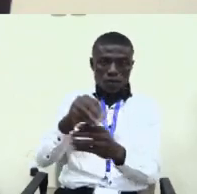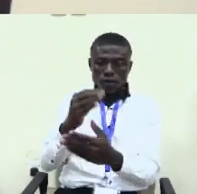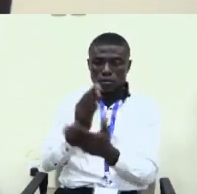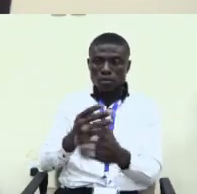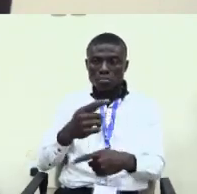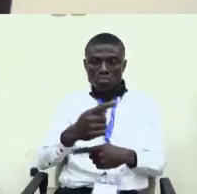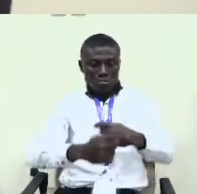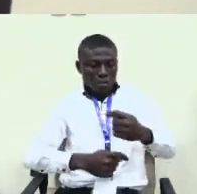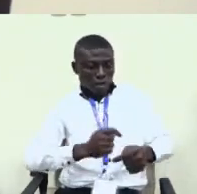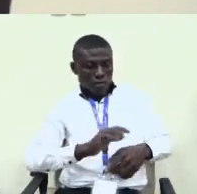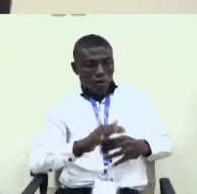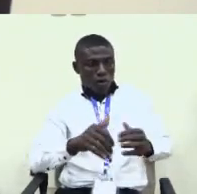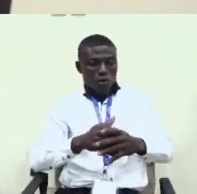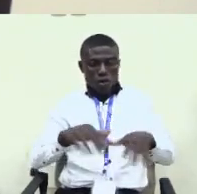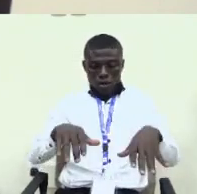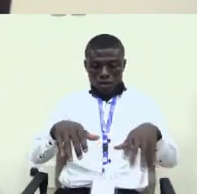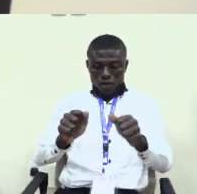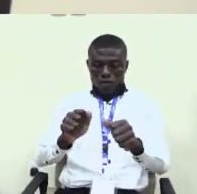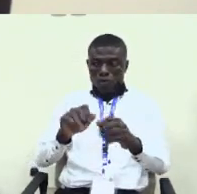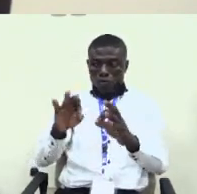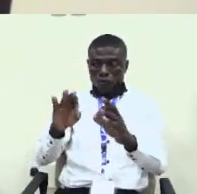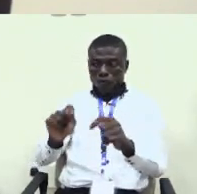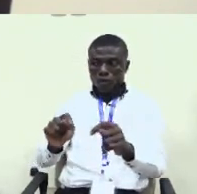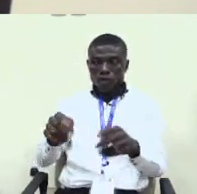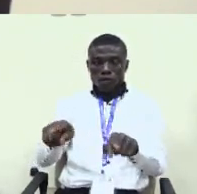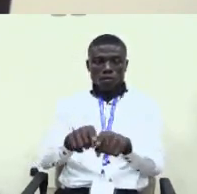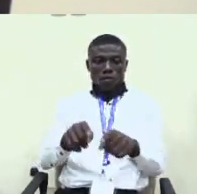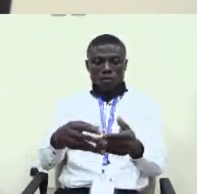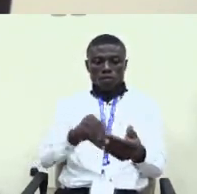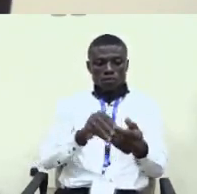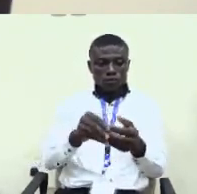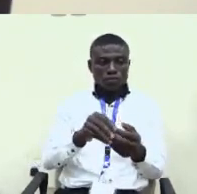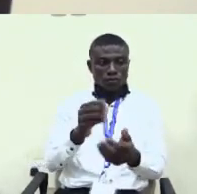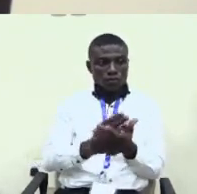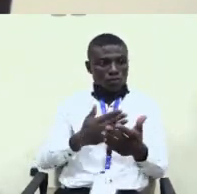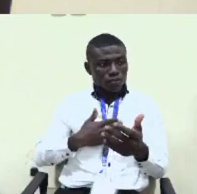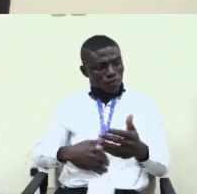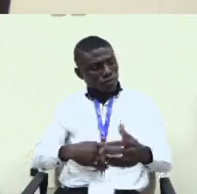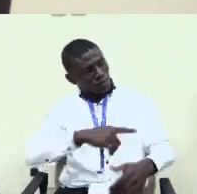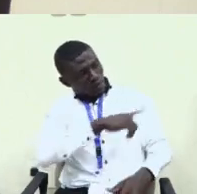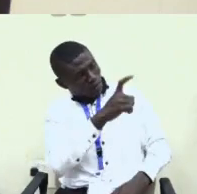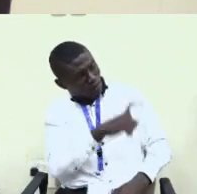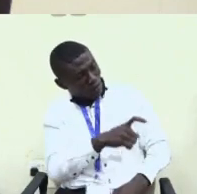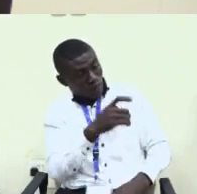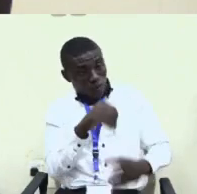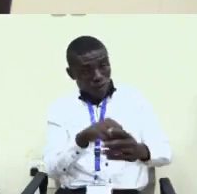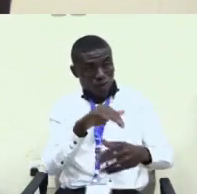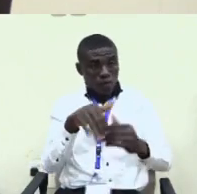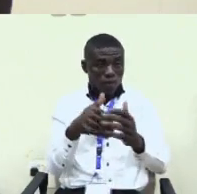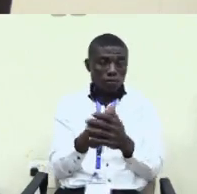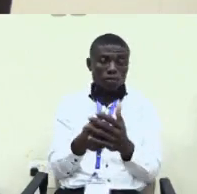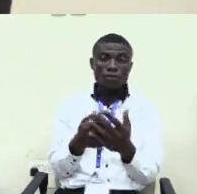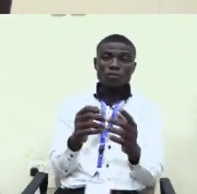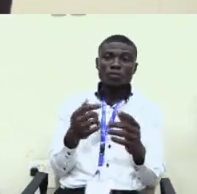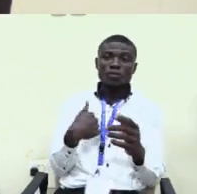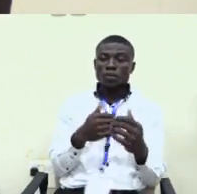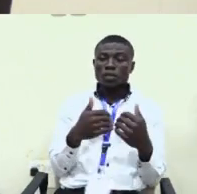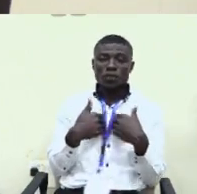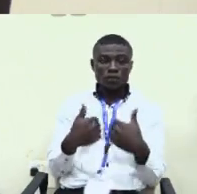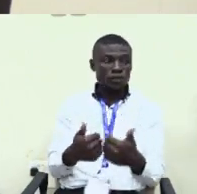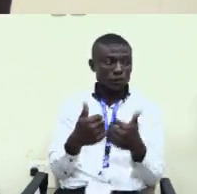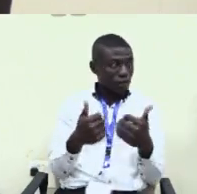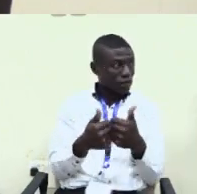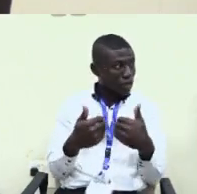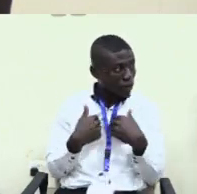of adaptability and then flexibility. And somebody may ask, so in all these, were there some challenges? Yeah,